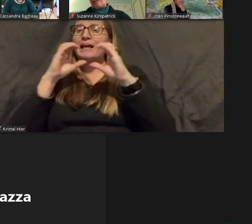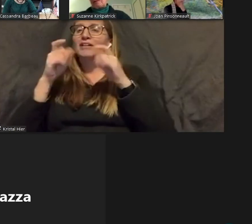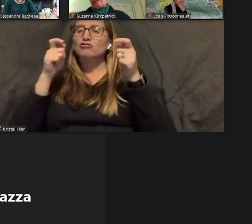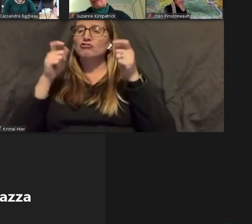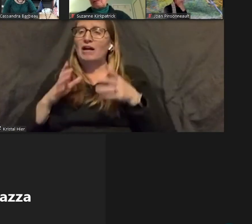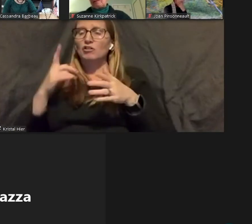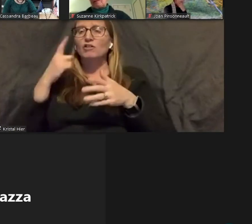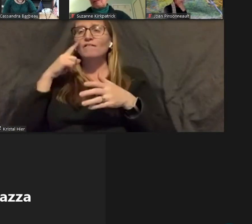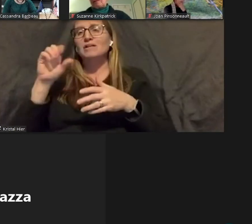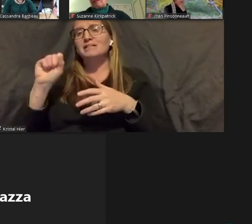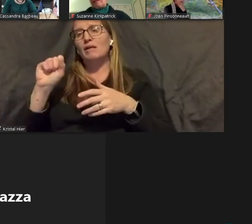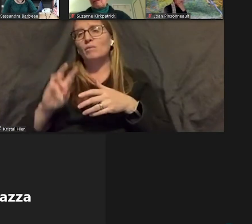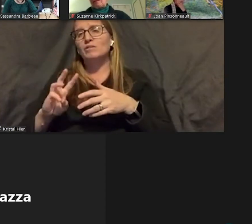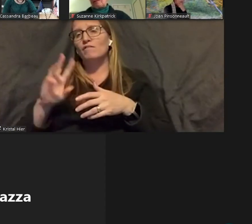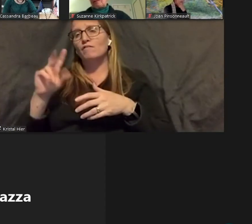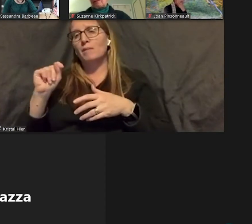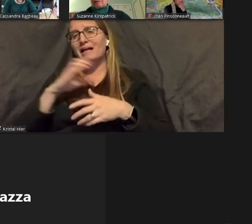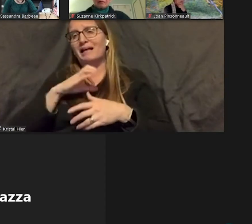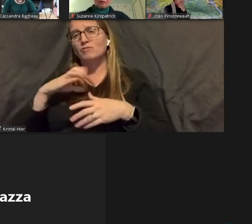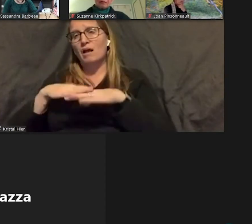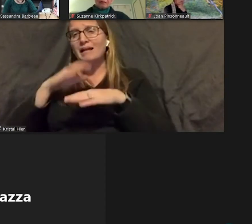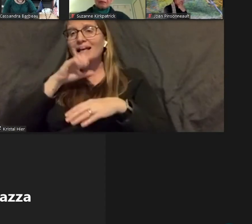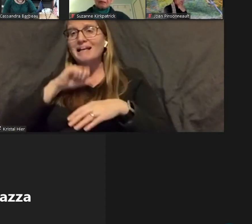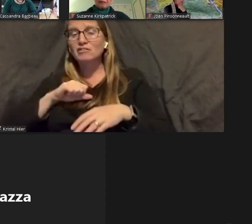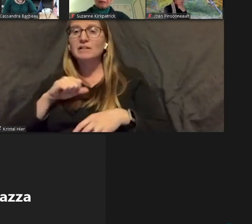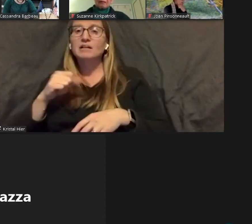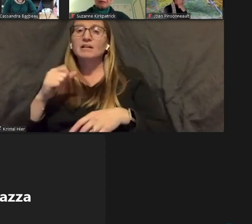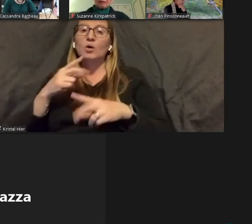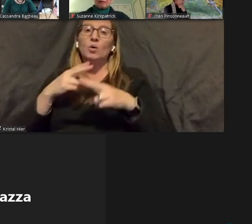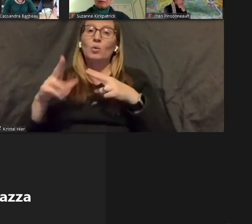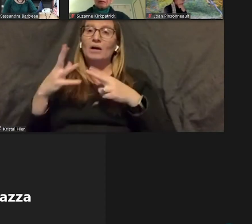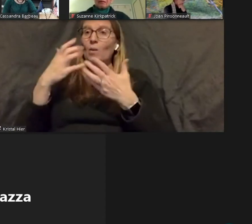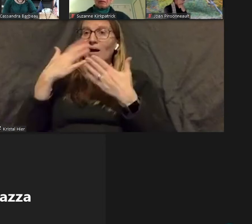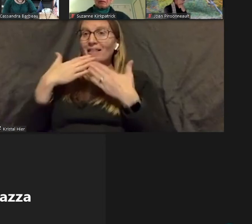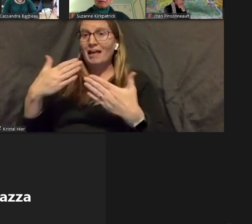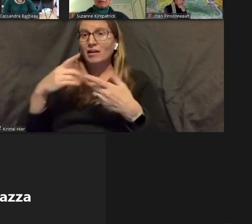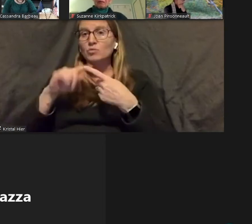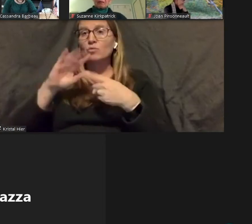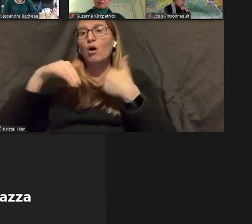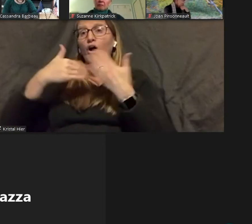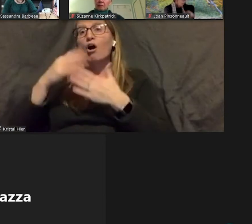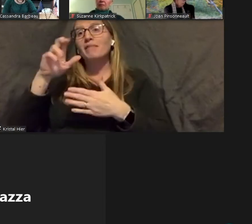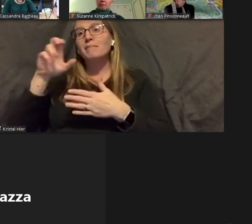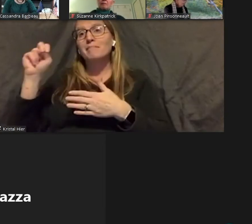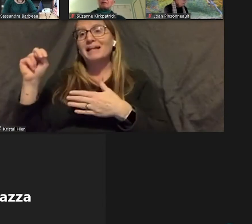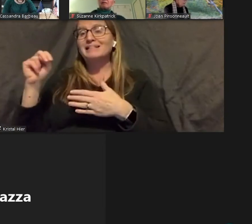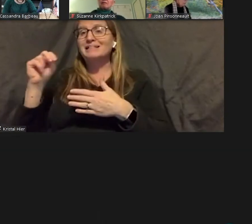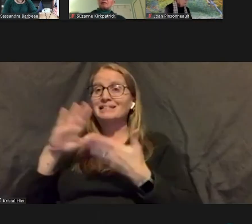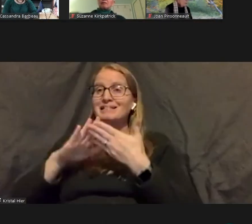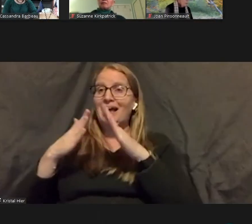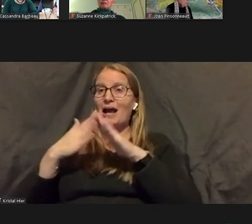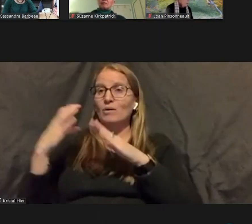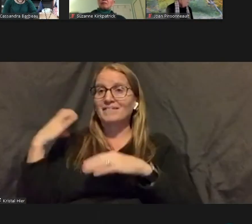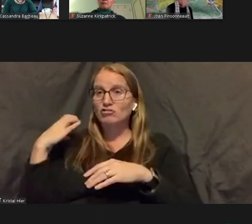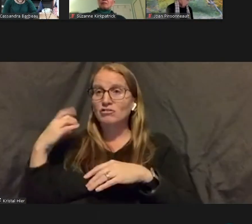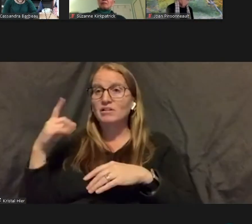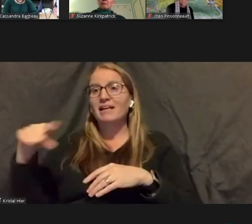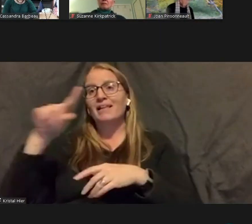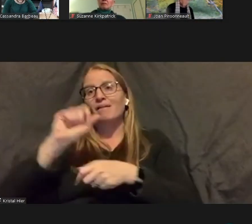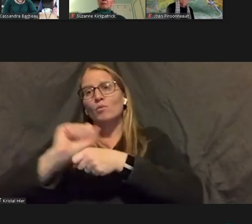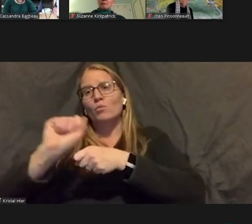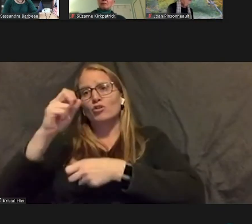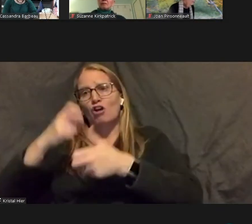just want to say a quick thanks to all the Bennington town officials who have worked hard to put